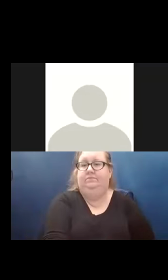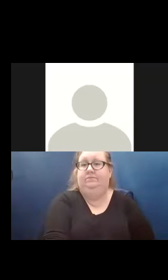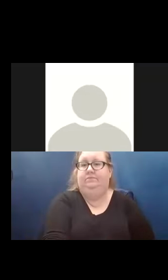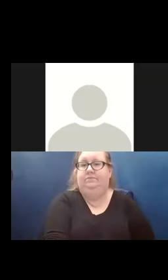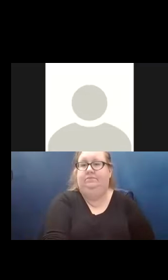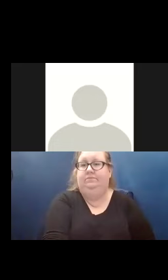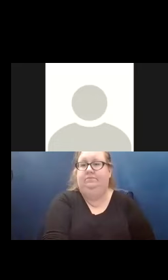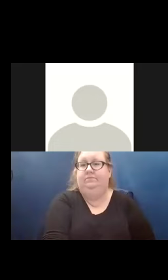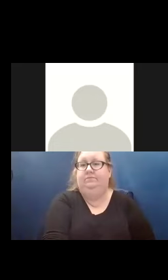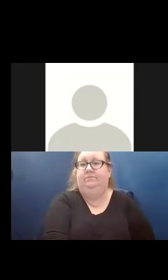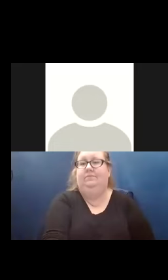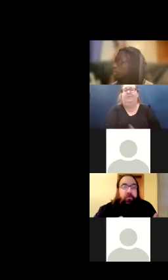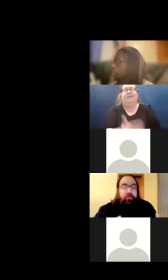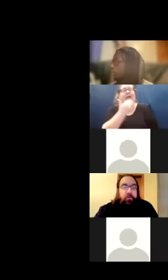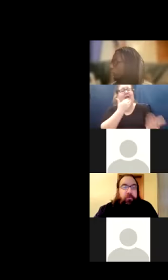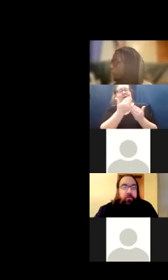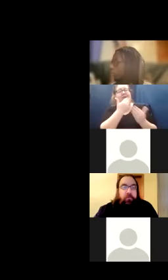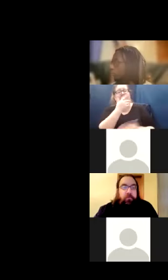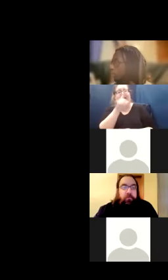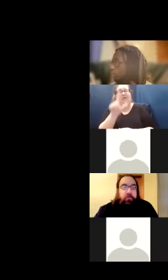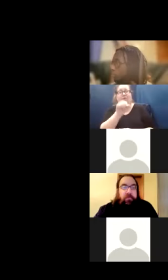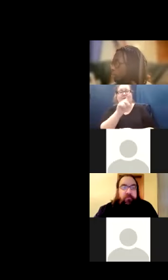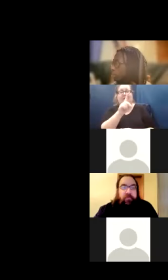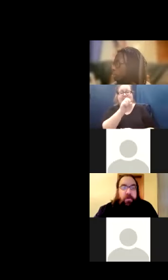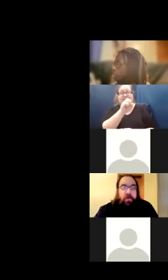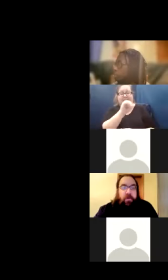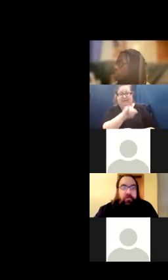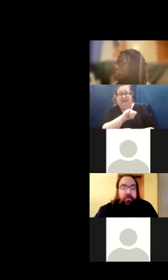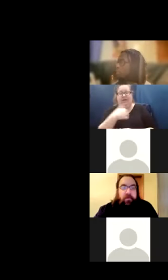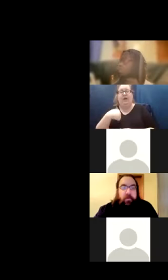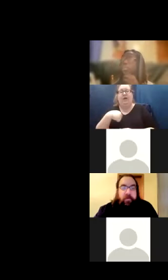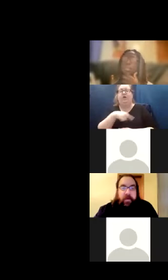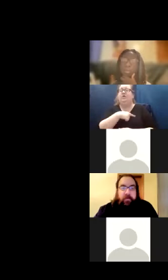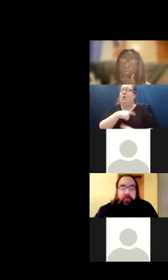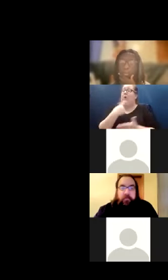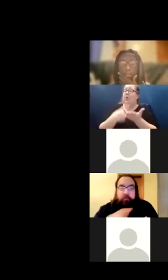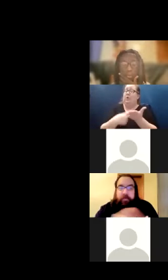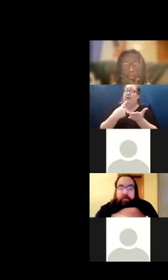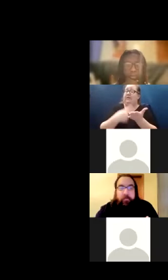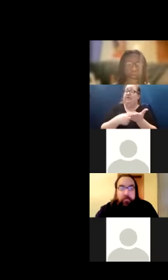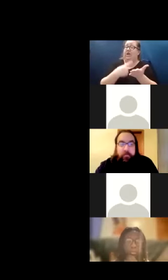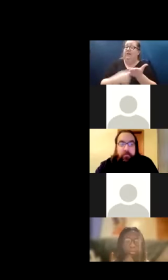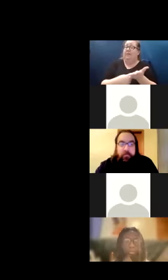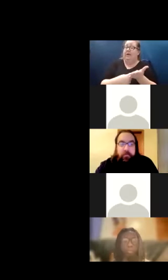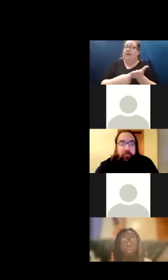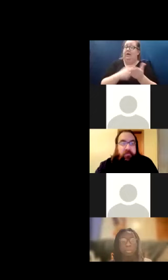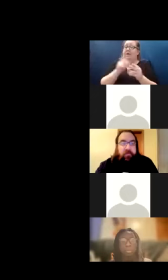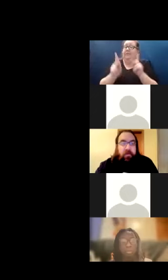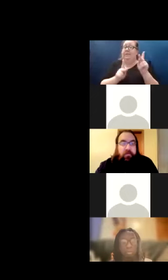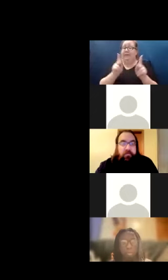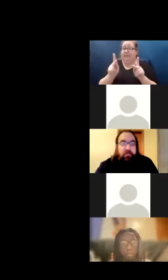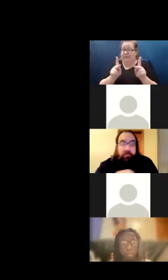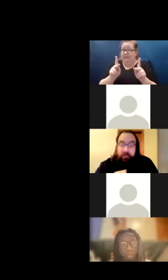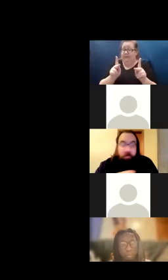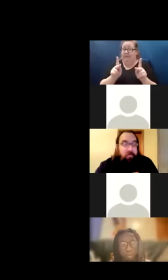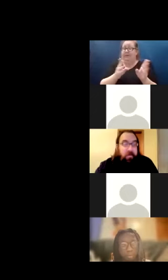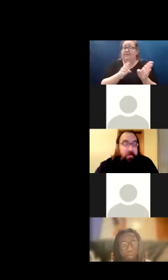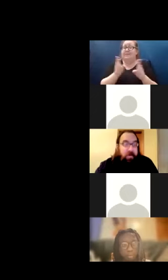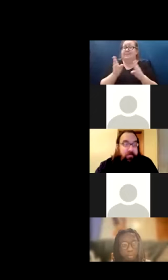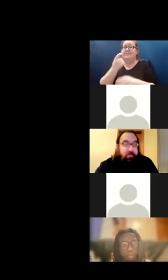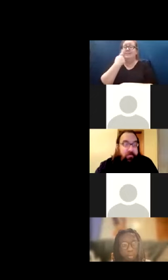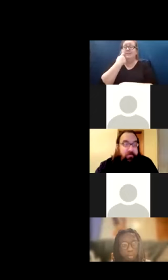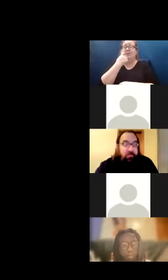Hey, thank you, Lindsay. So we've talked about people. We just talked